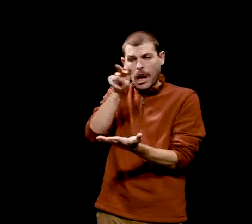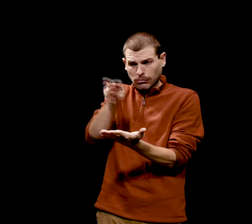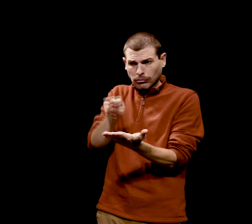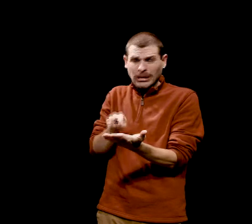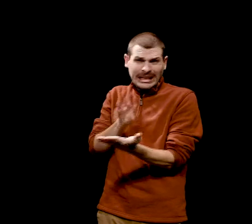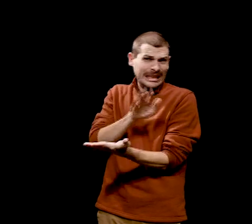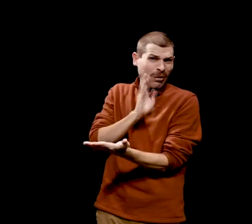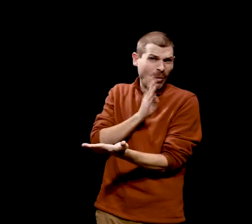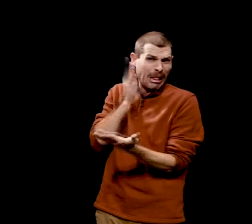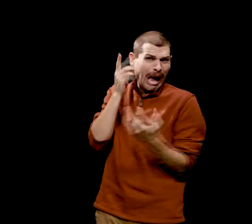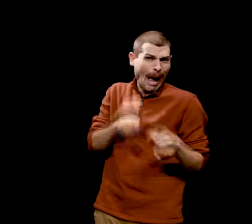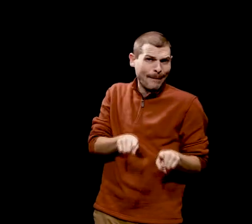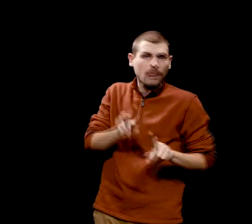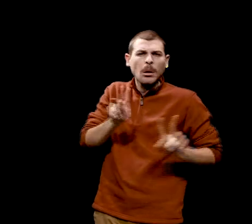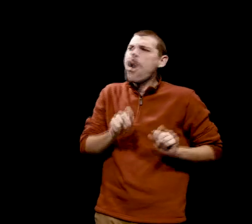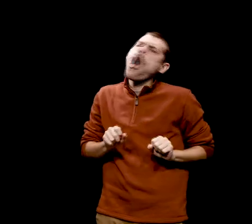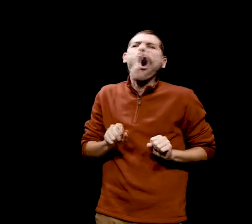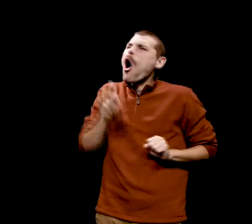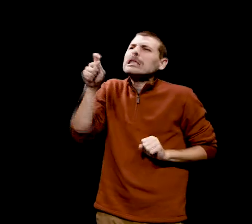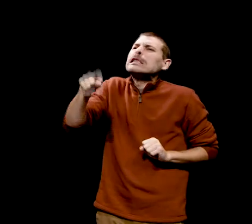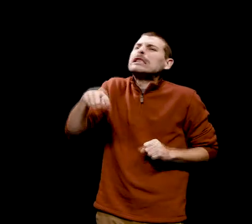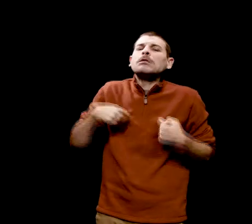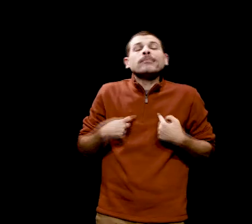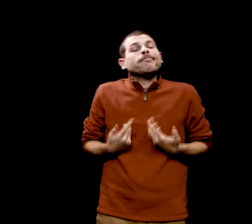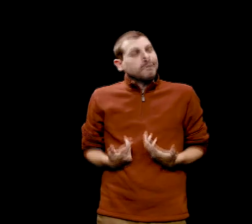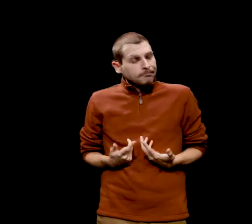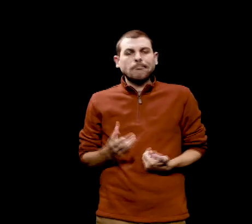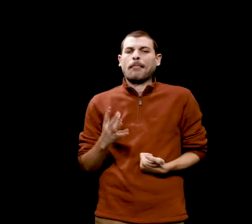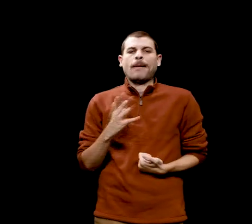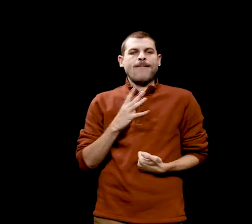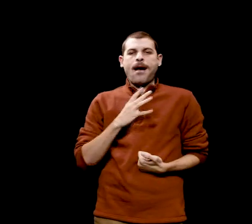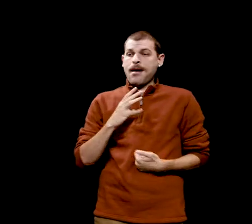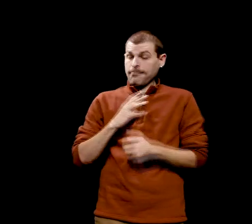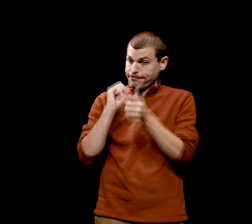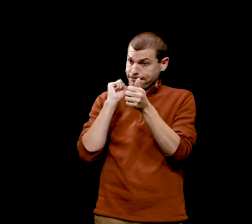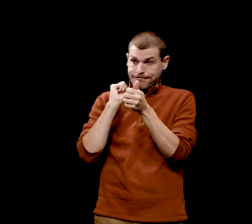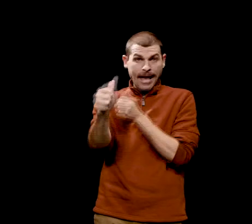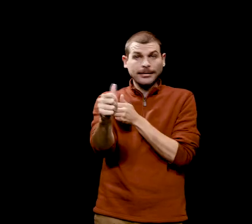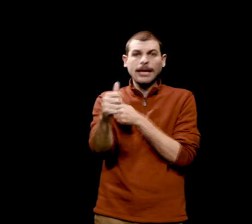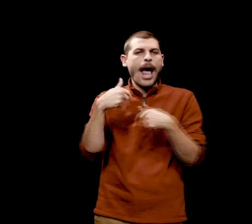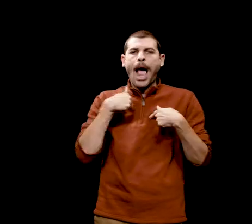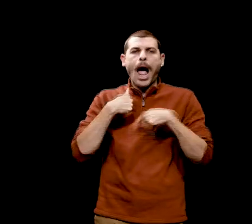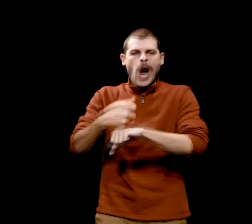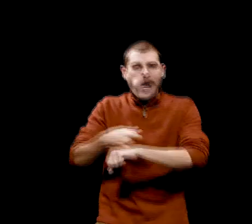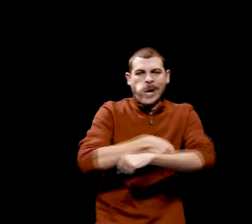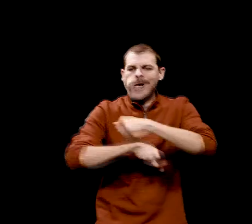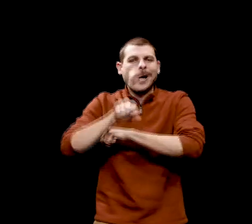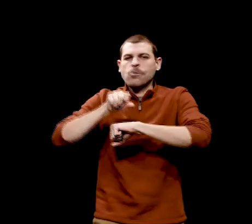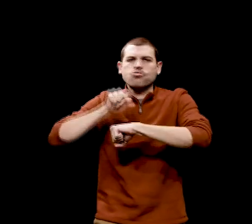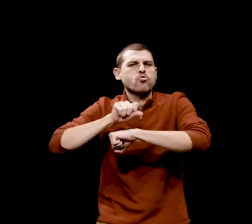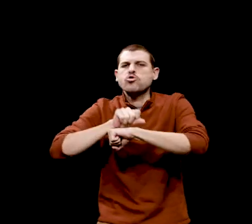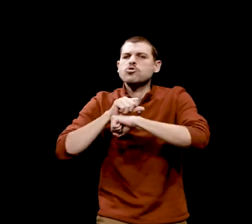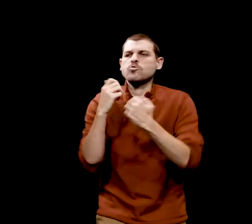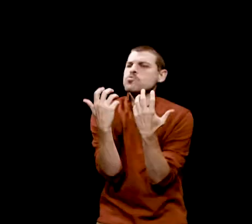the coalition and to Commissioner Hardesty that I would double down and make sure this thing was implemented as well it could possibly be